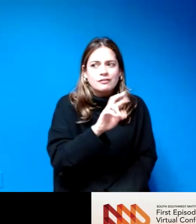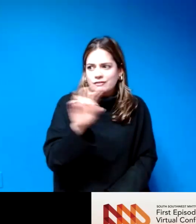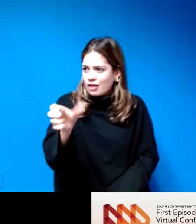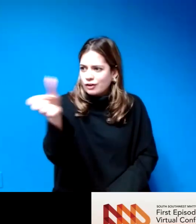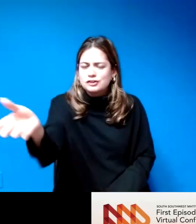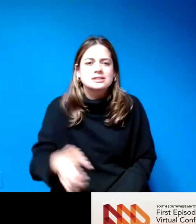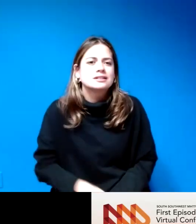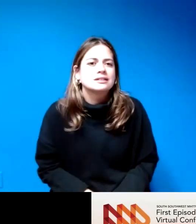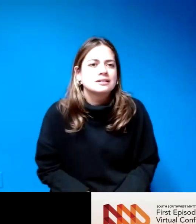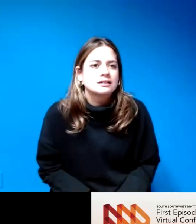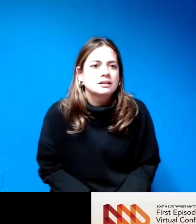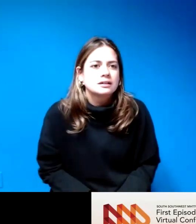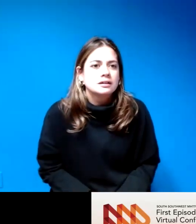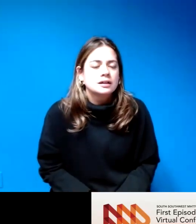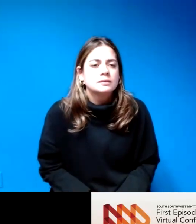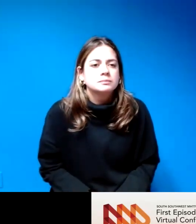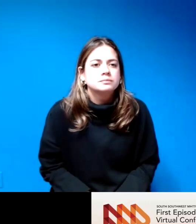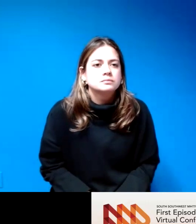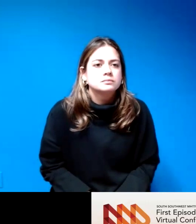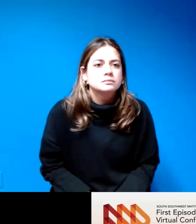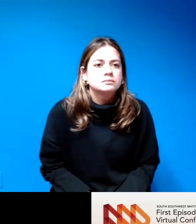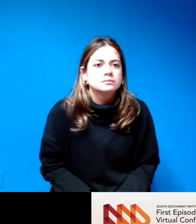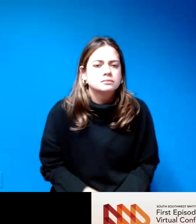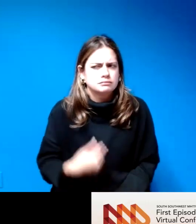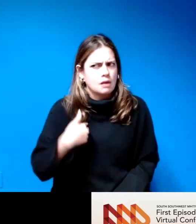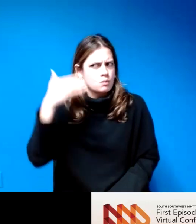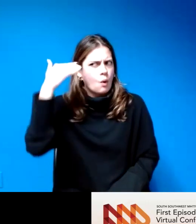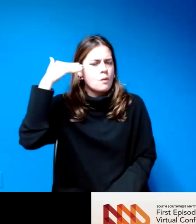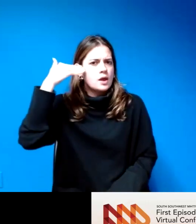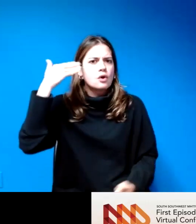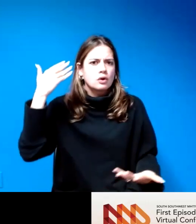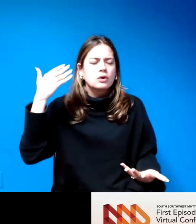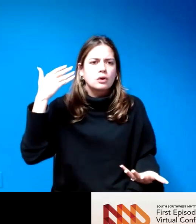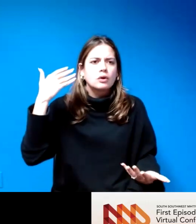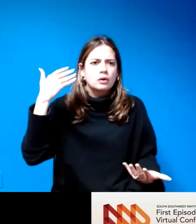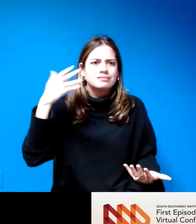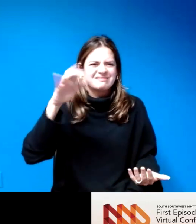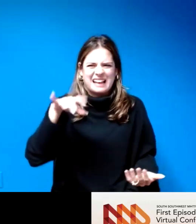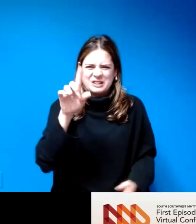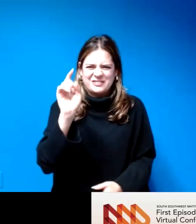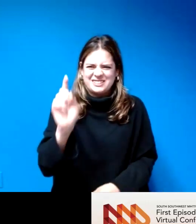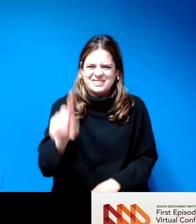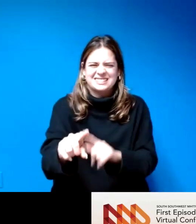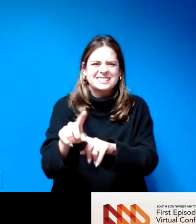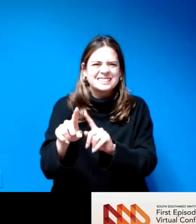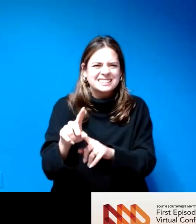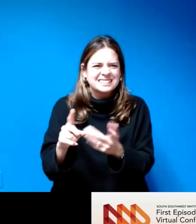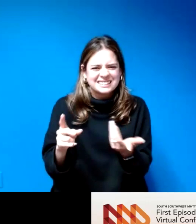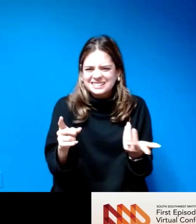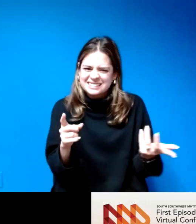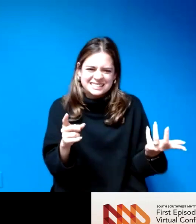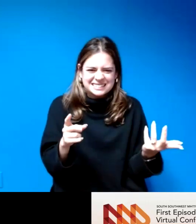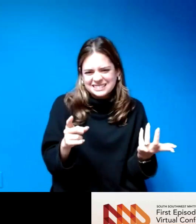have received. And I'm very aware that that's not a question that everybody's comfortable with it,